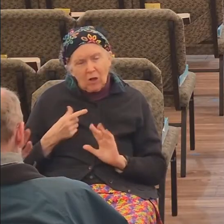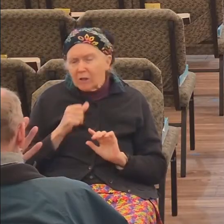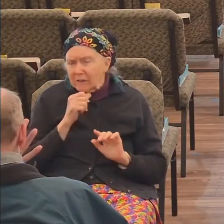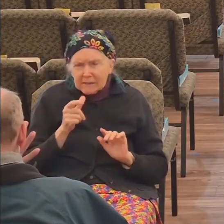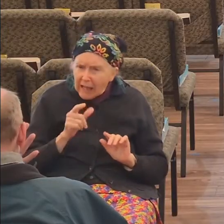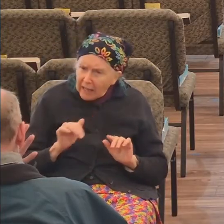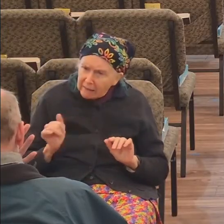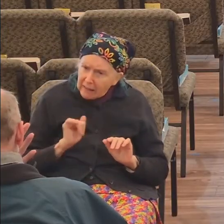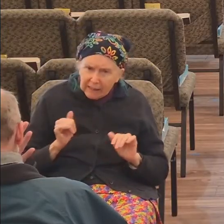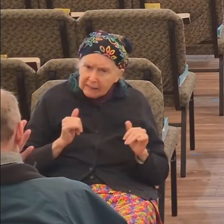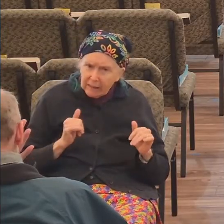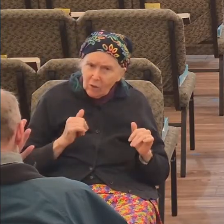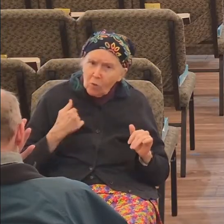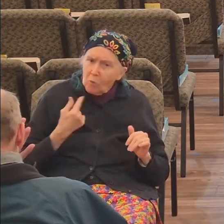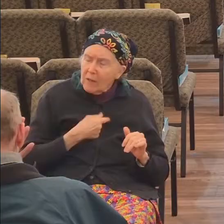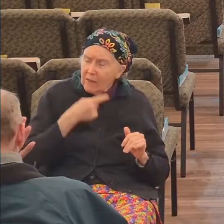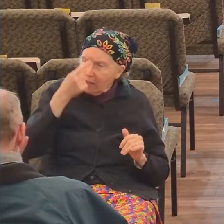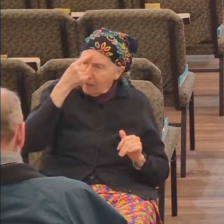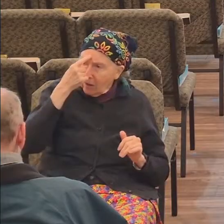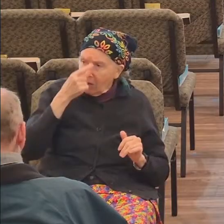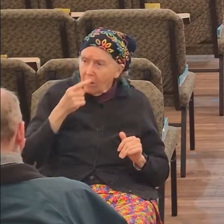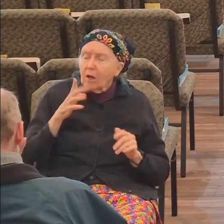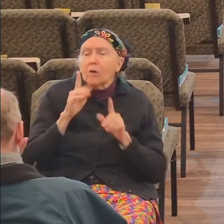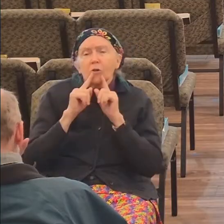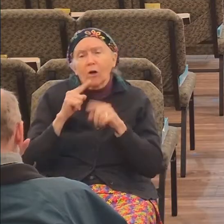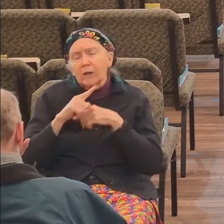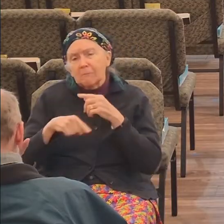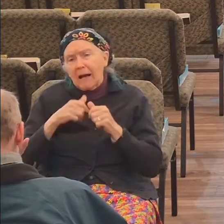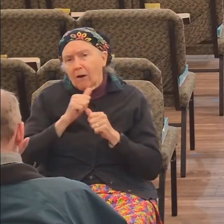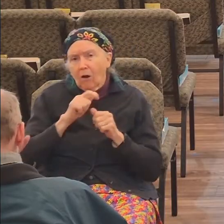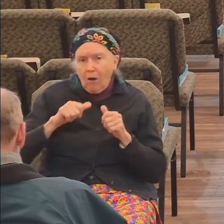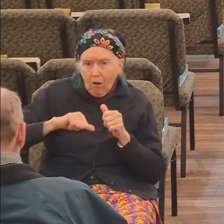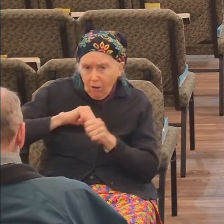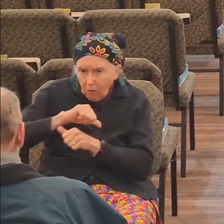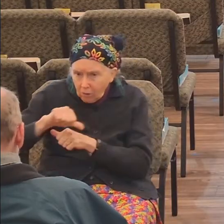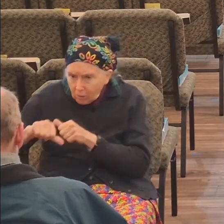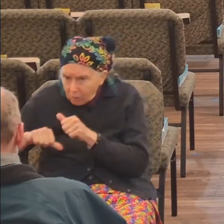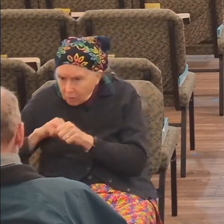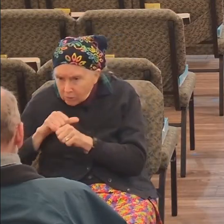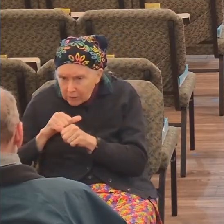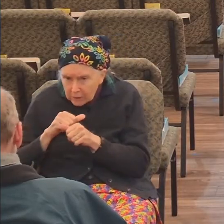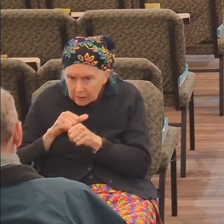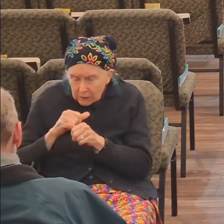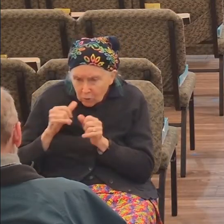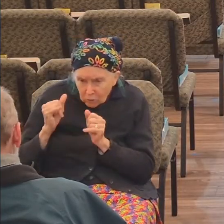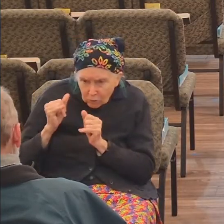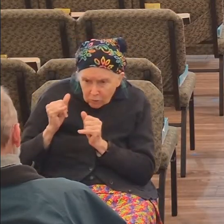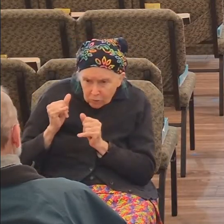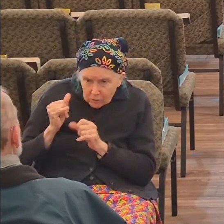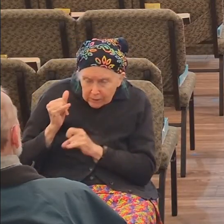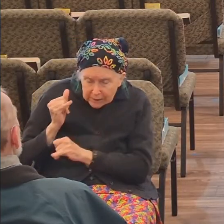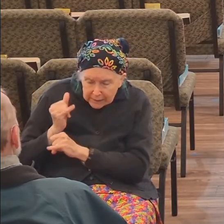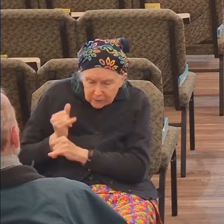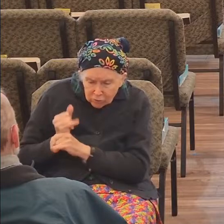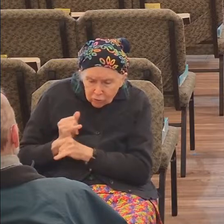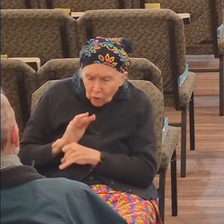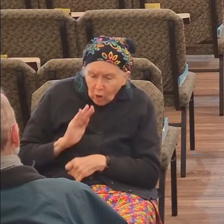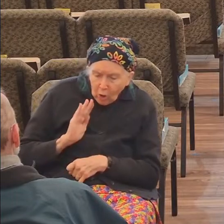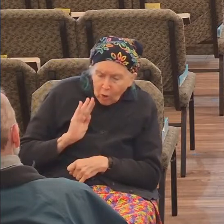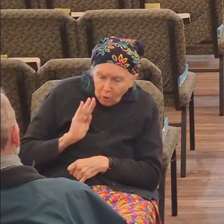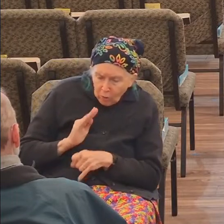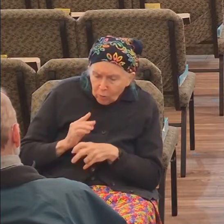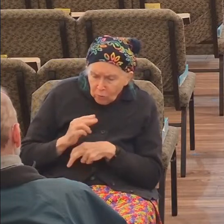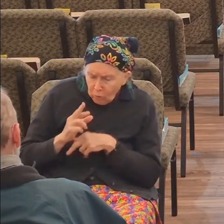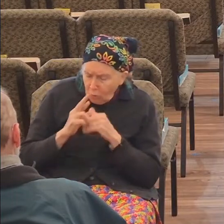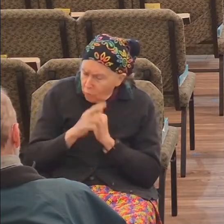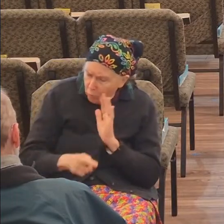about it. Okay? We're talking about all the associations and institutions and your status and your place in life and the role you played in